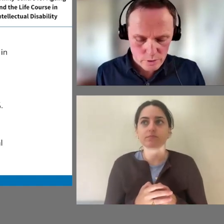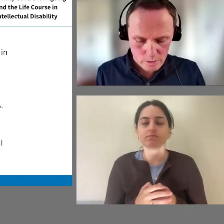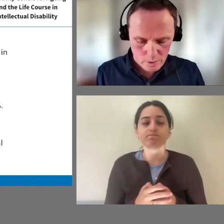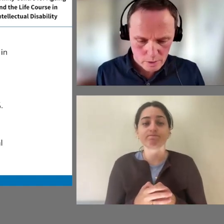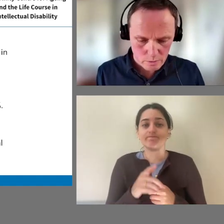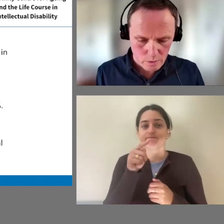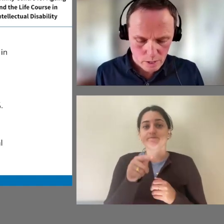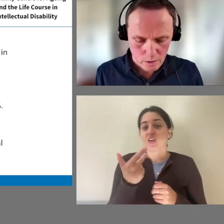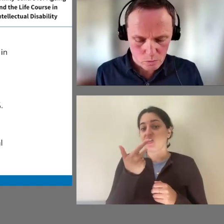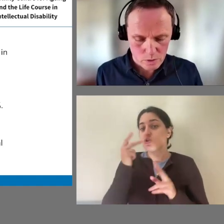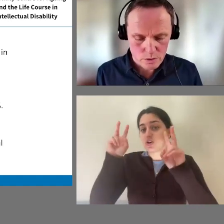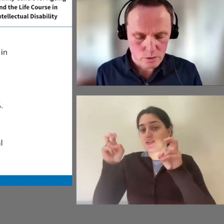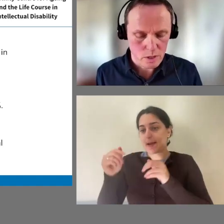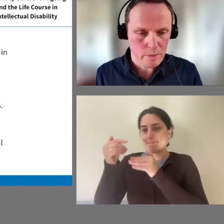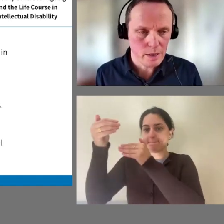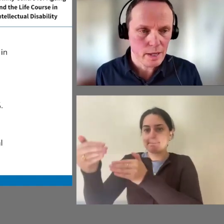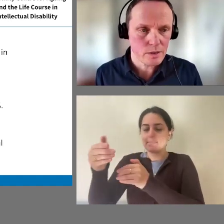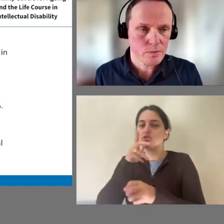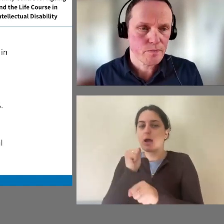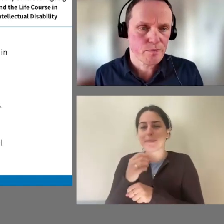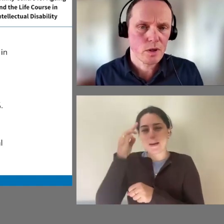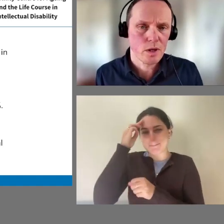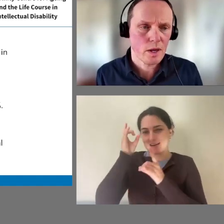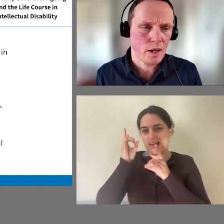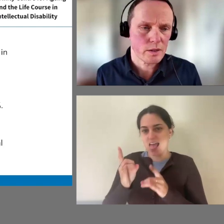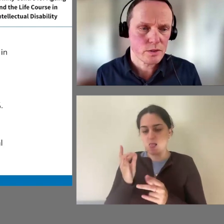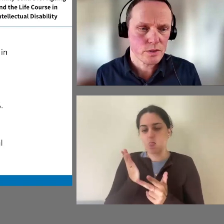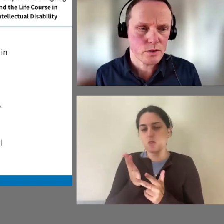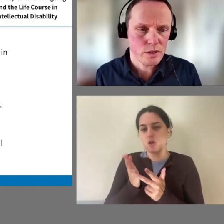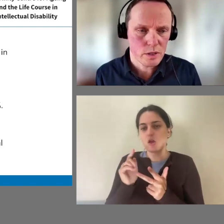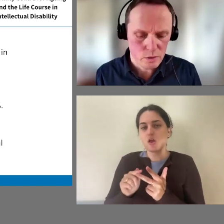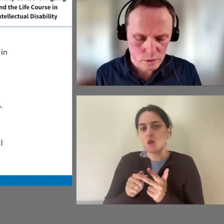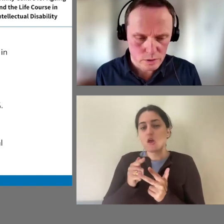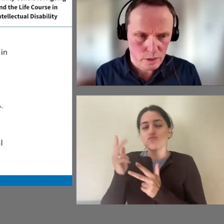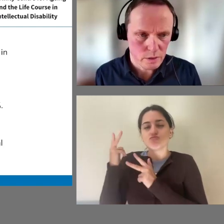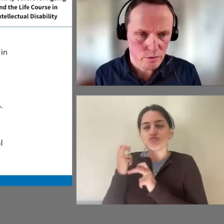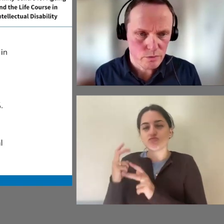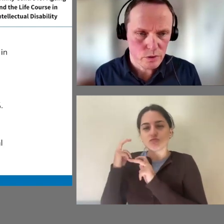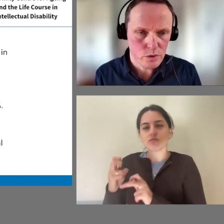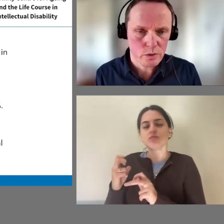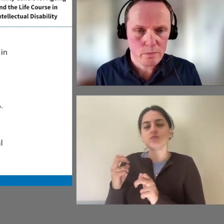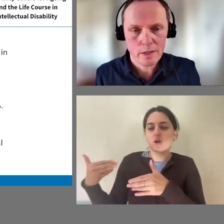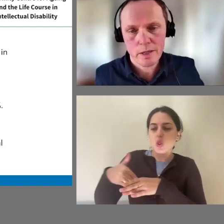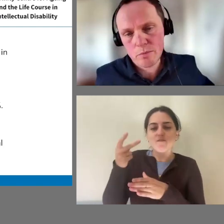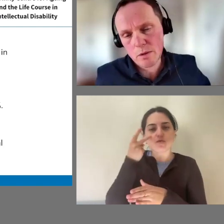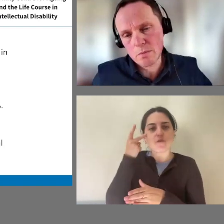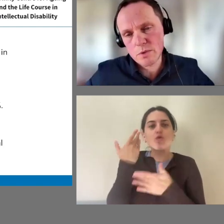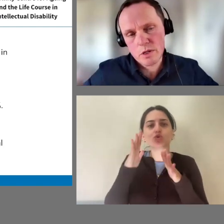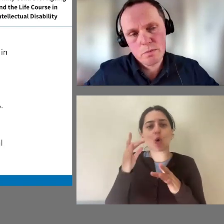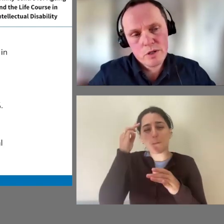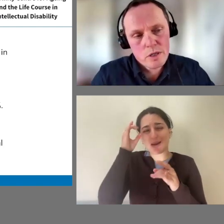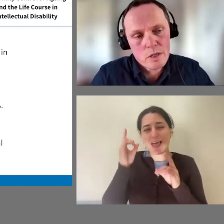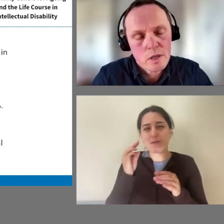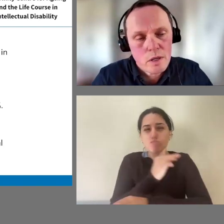The third theme then was mental health. And the studies included in the review showed that mental health